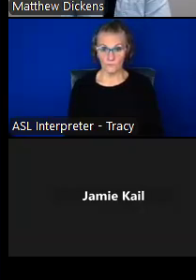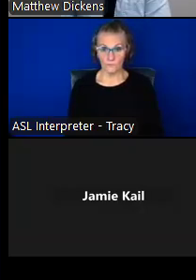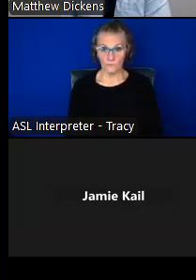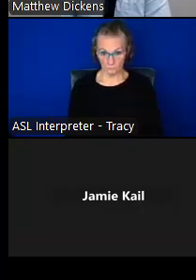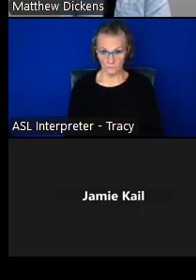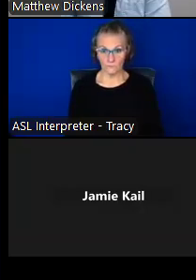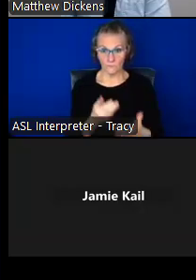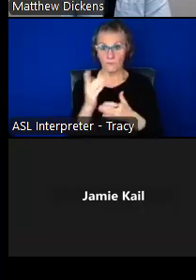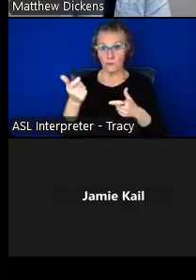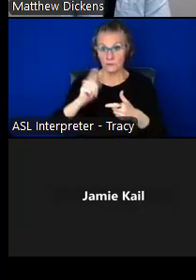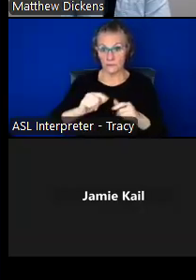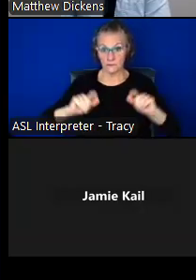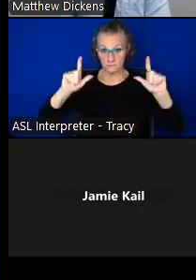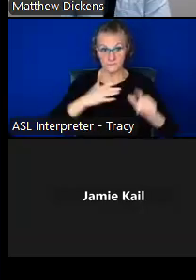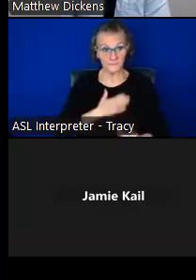All right, next slide, please.